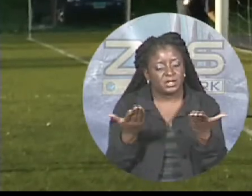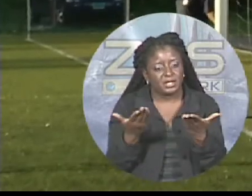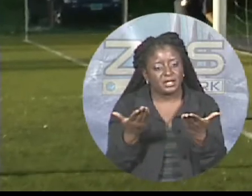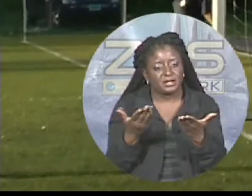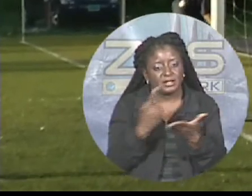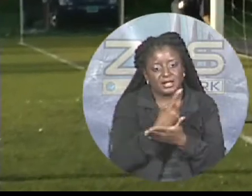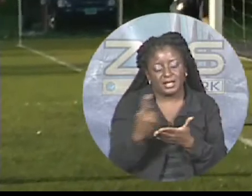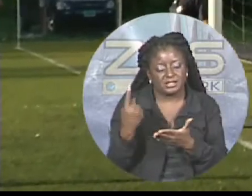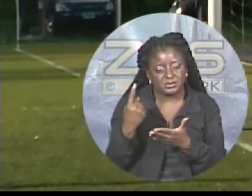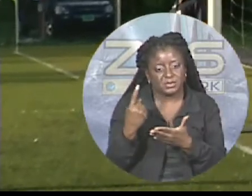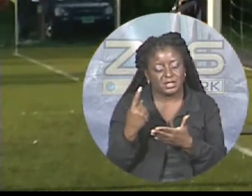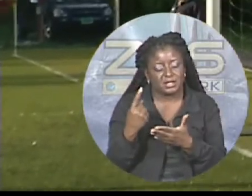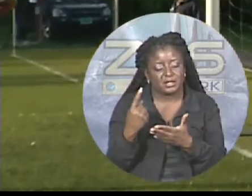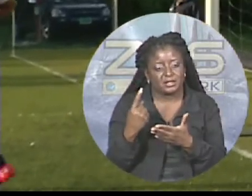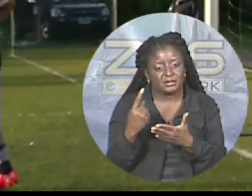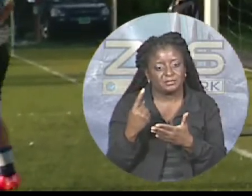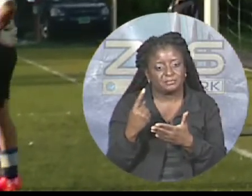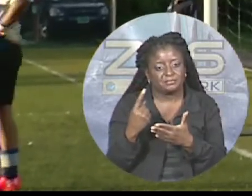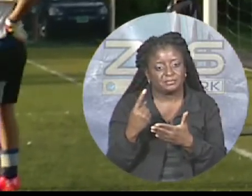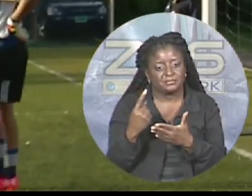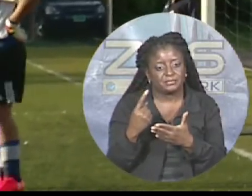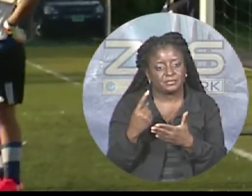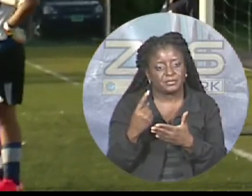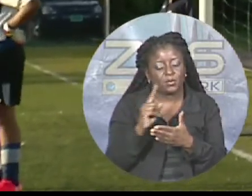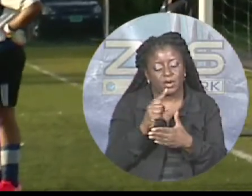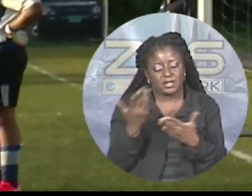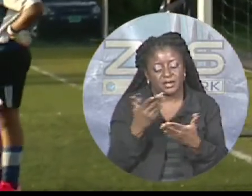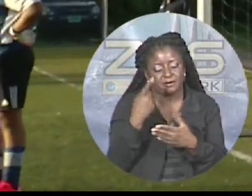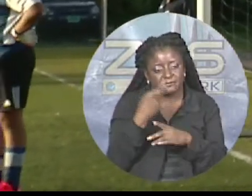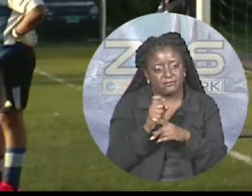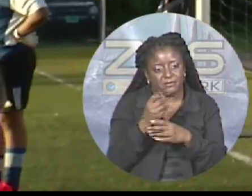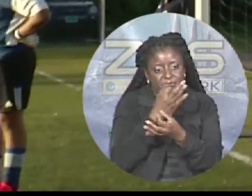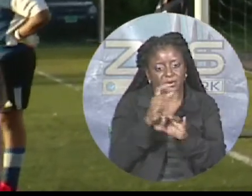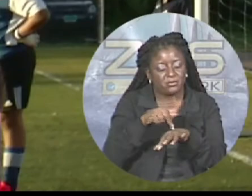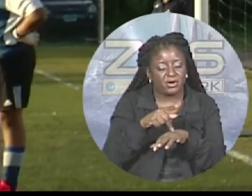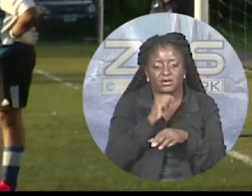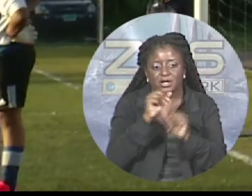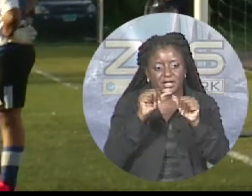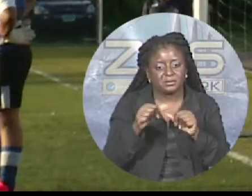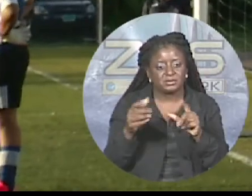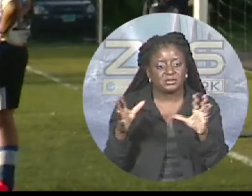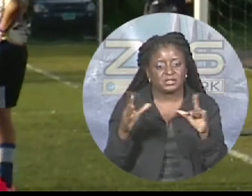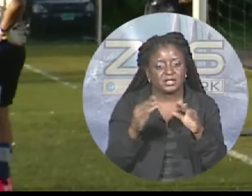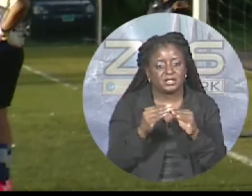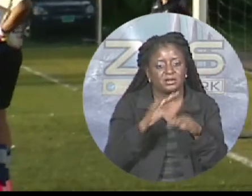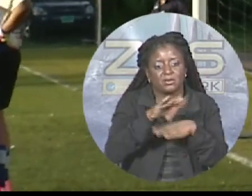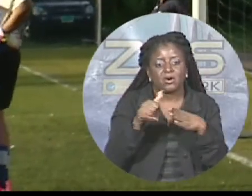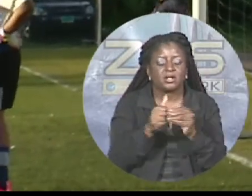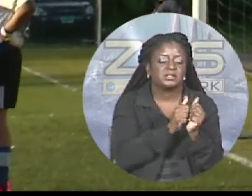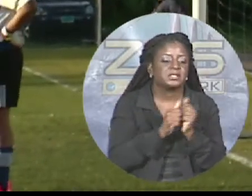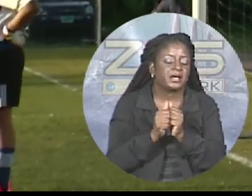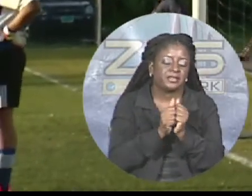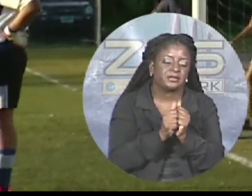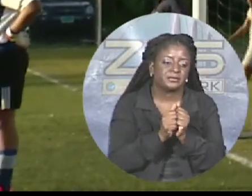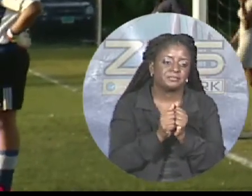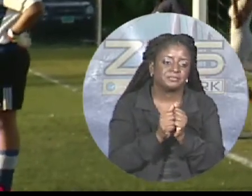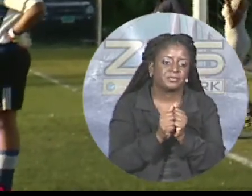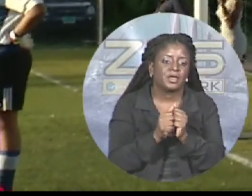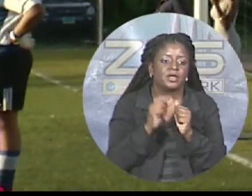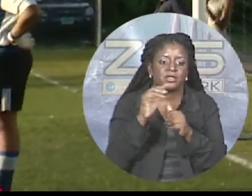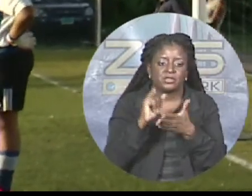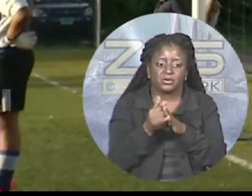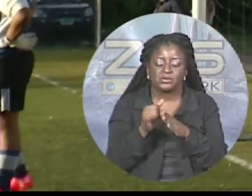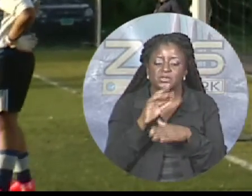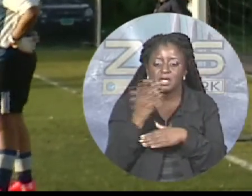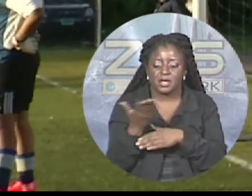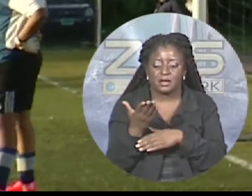here now from Freeport. Unfortunately, we weren't able to get them all together at the same time. But the ones that are here, you know, they have